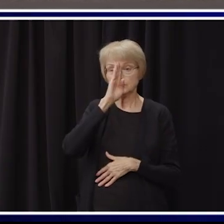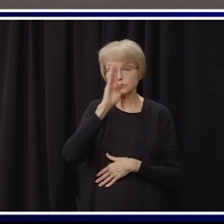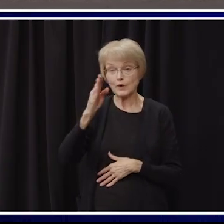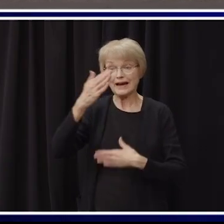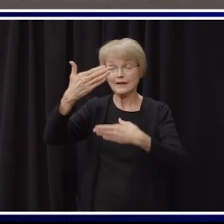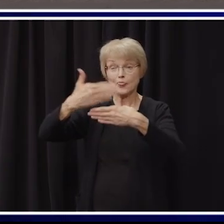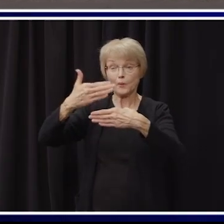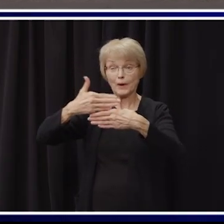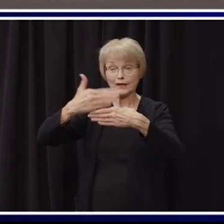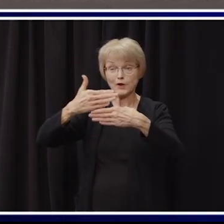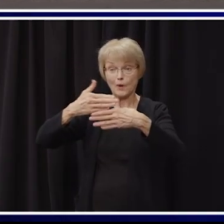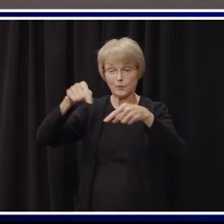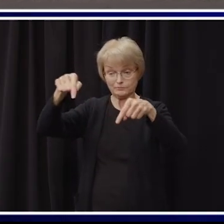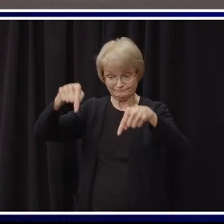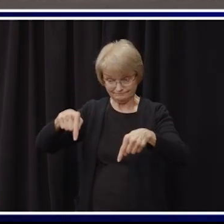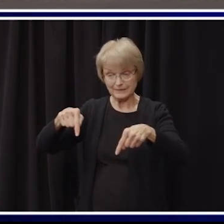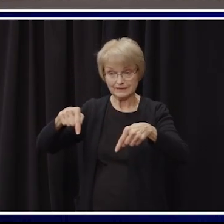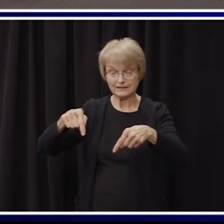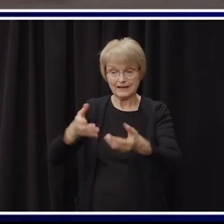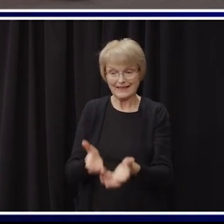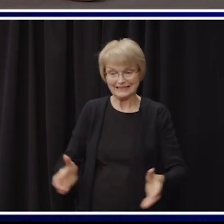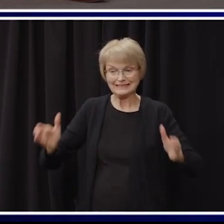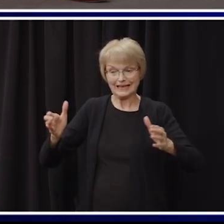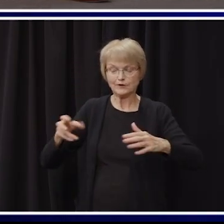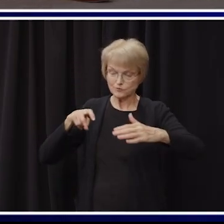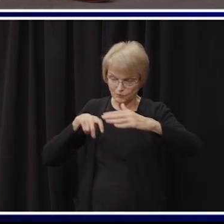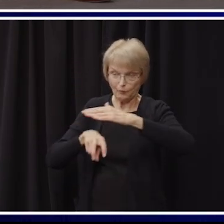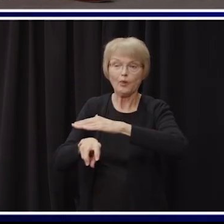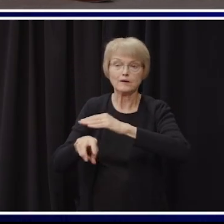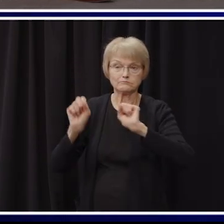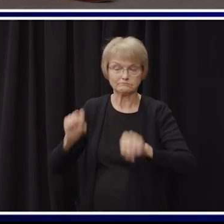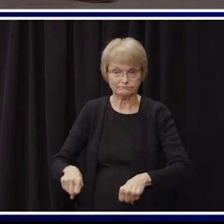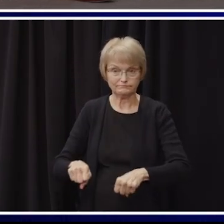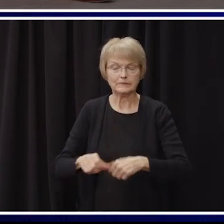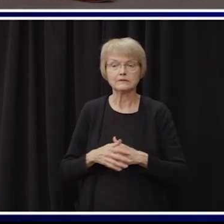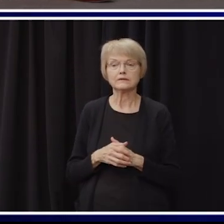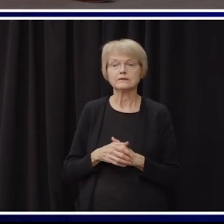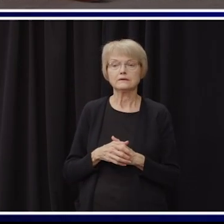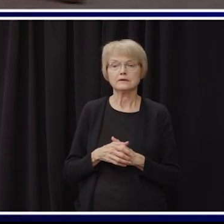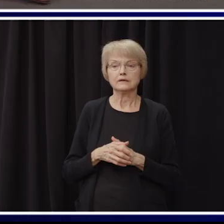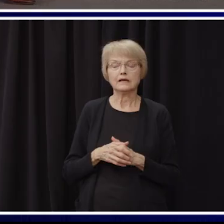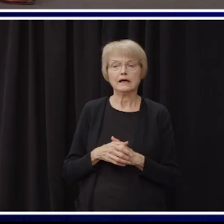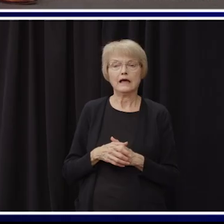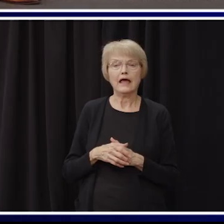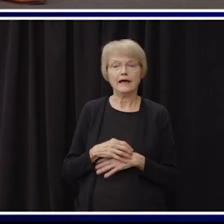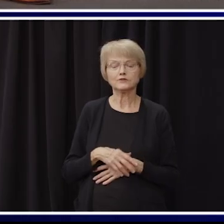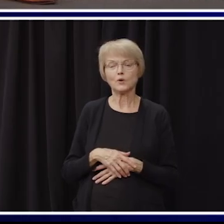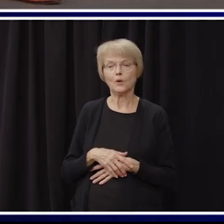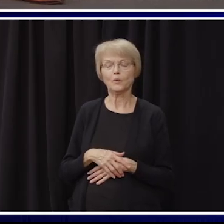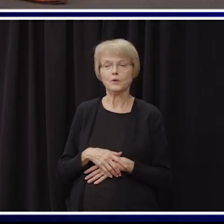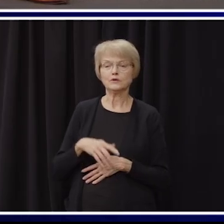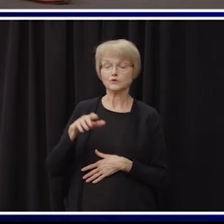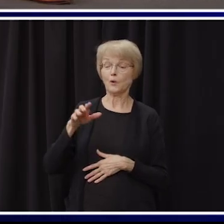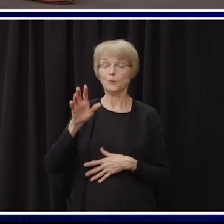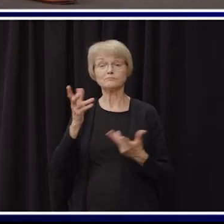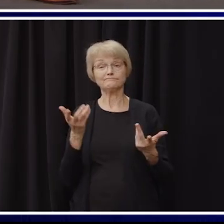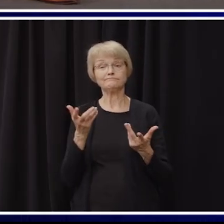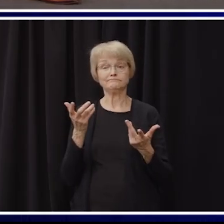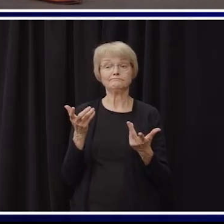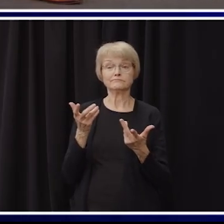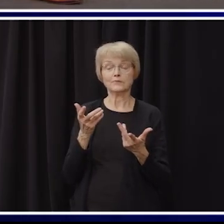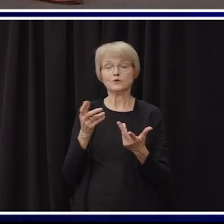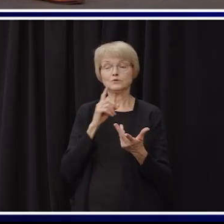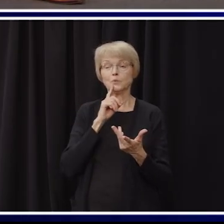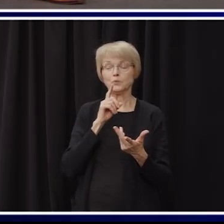window, that sink has a roll under, and we put the faucet off to the left-hand side of the sink, so it's only about a foot off